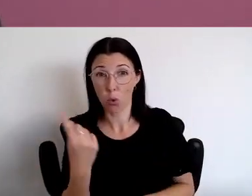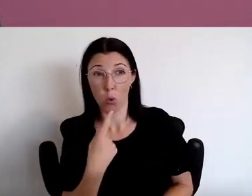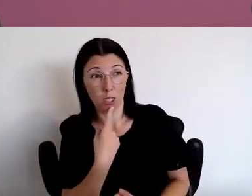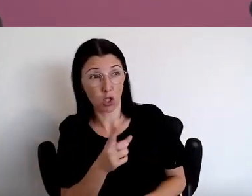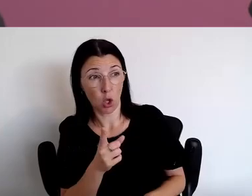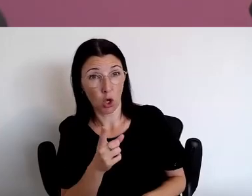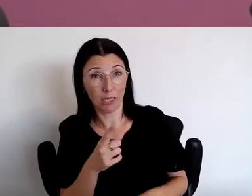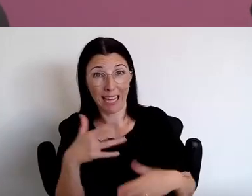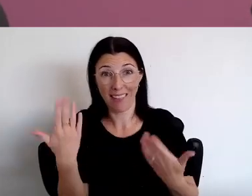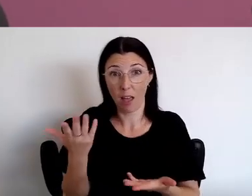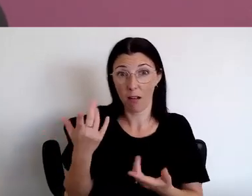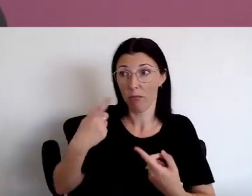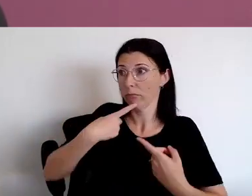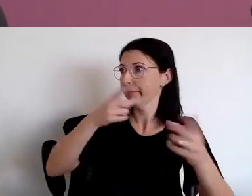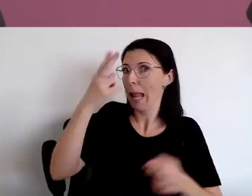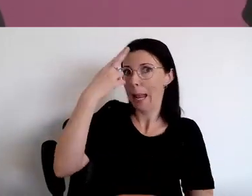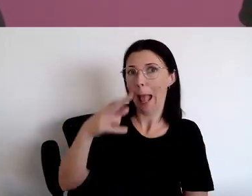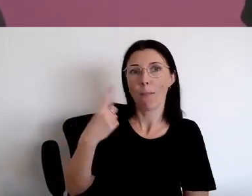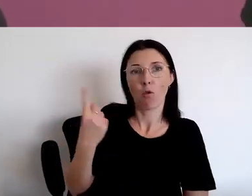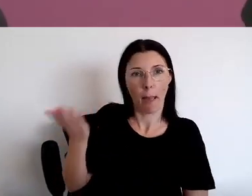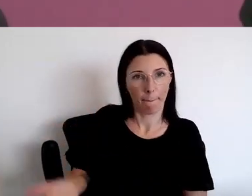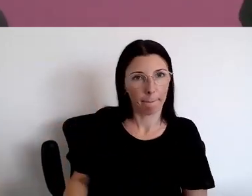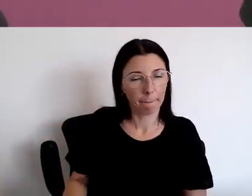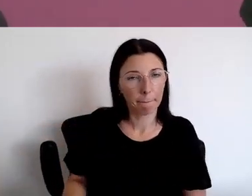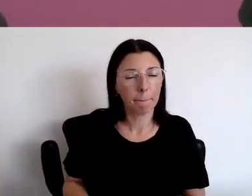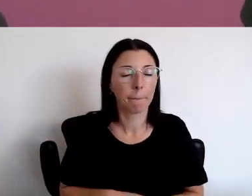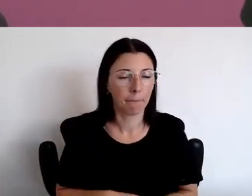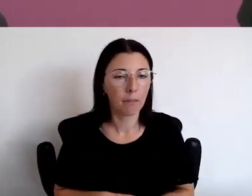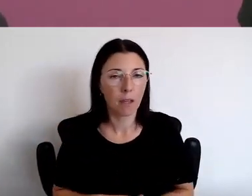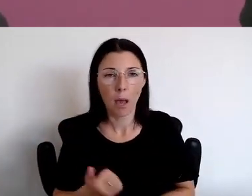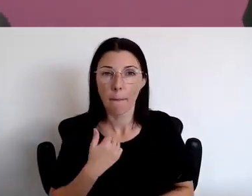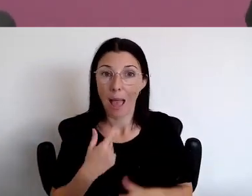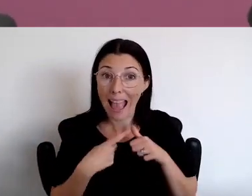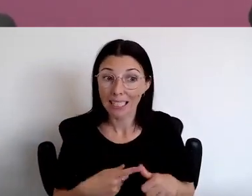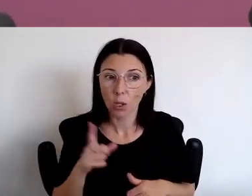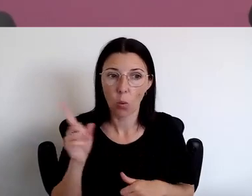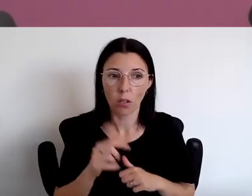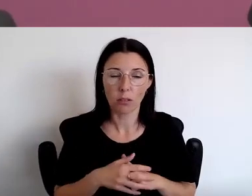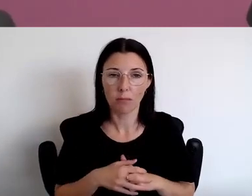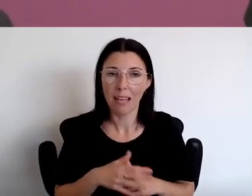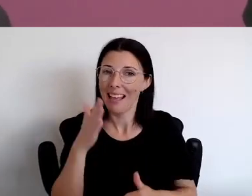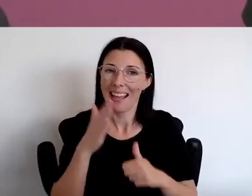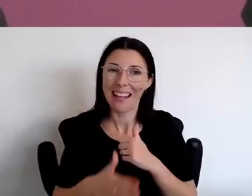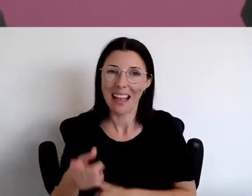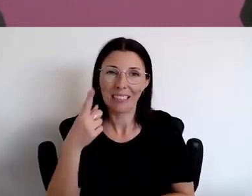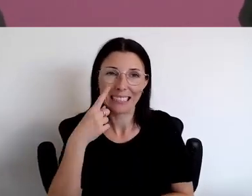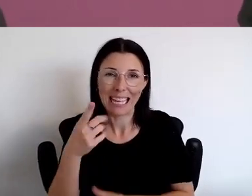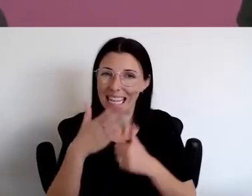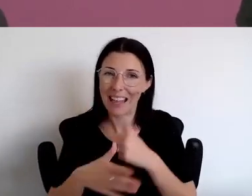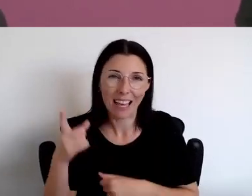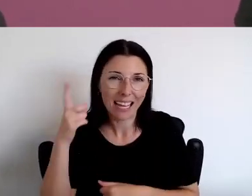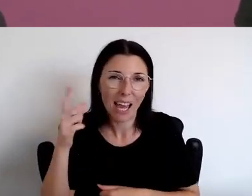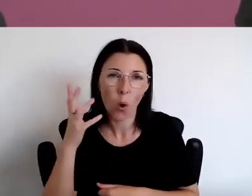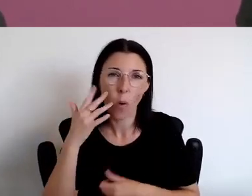might be unfair. My answer to that is what you don't see is when it works by virtue of the system